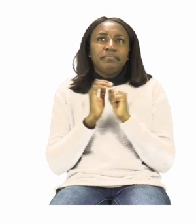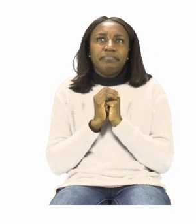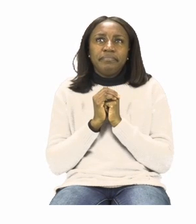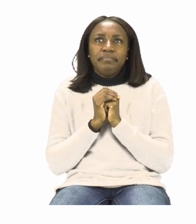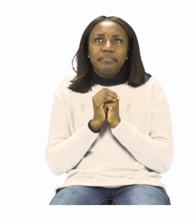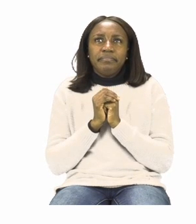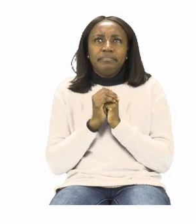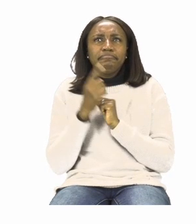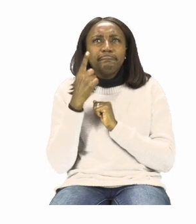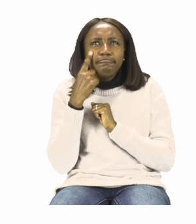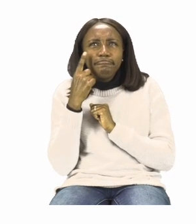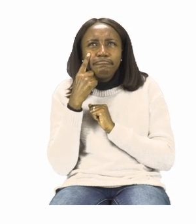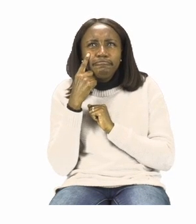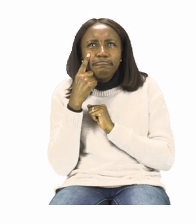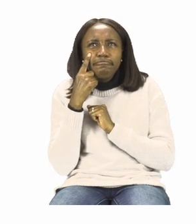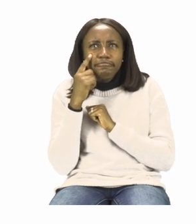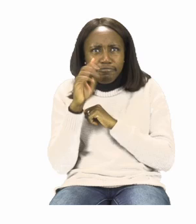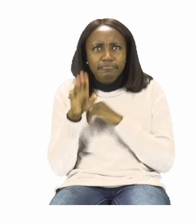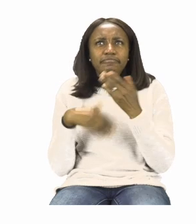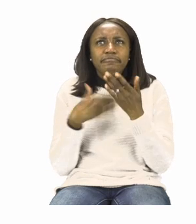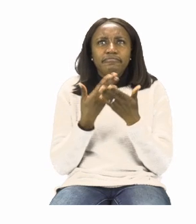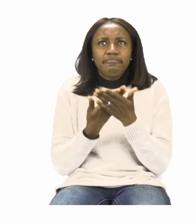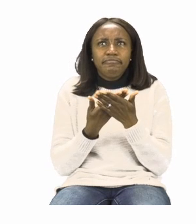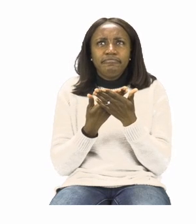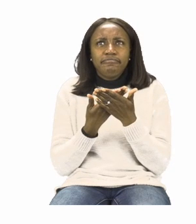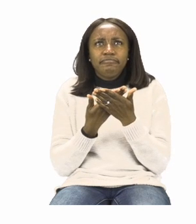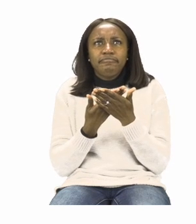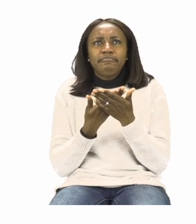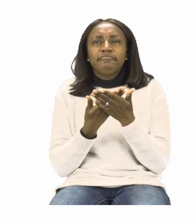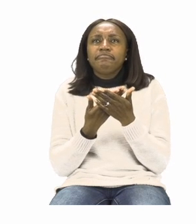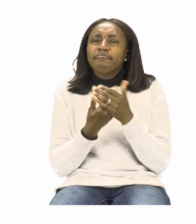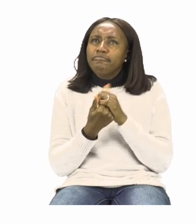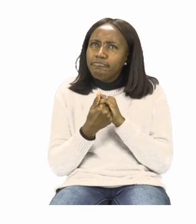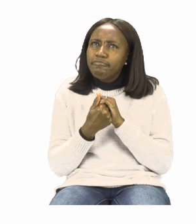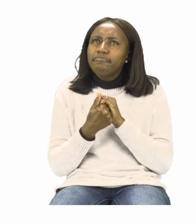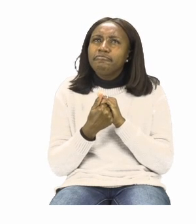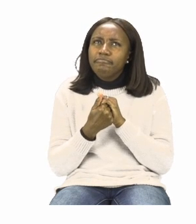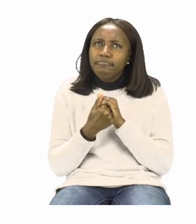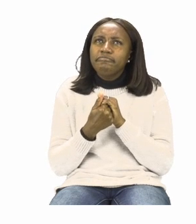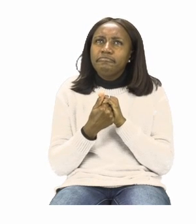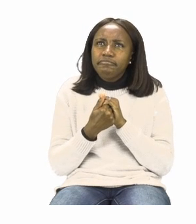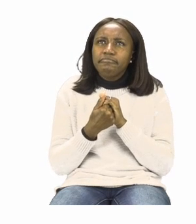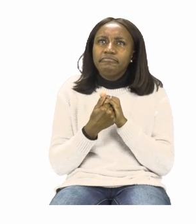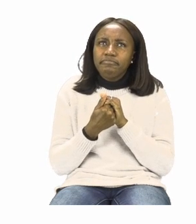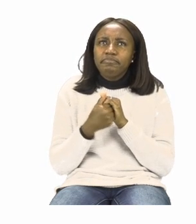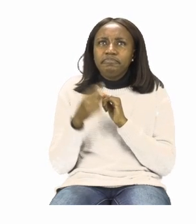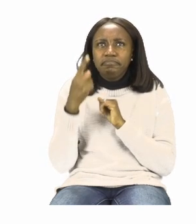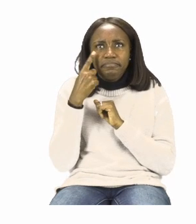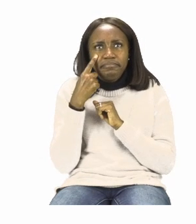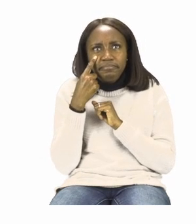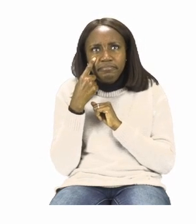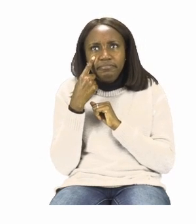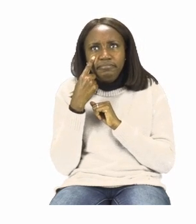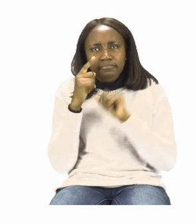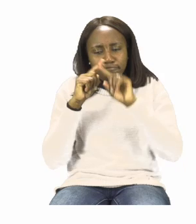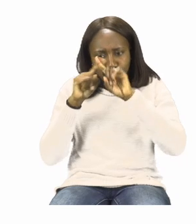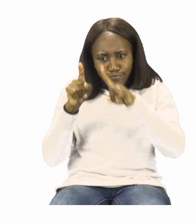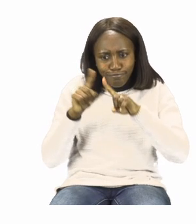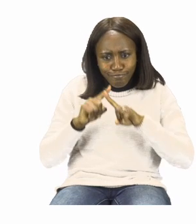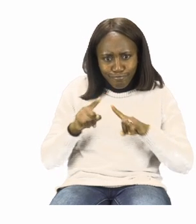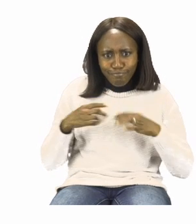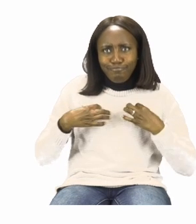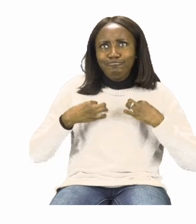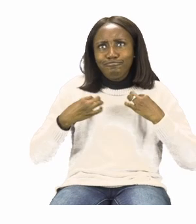you look at the pictures on page 20, you will see that you have different types